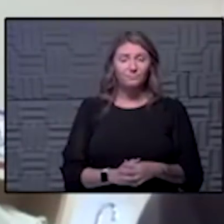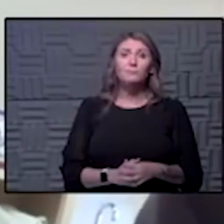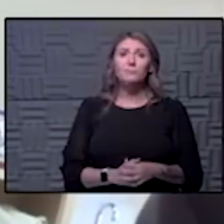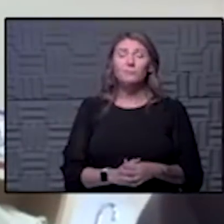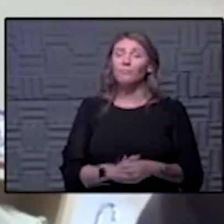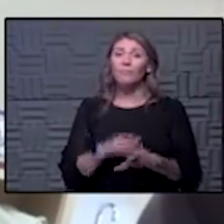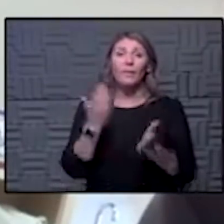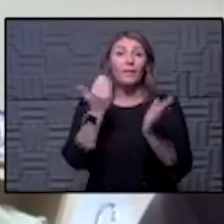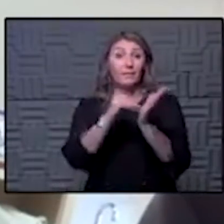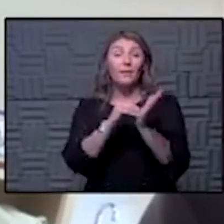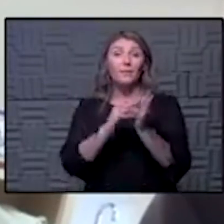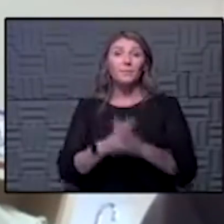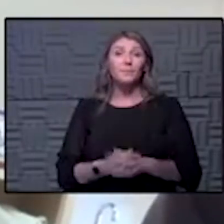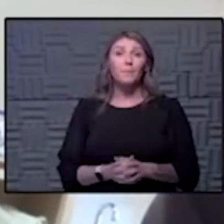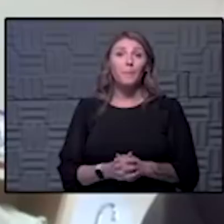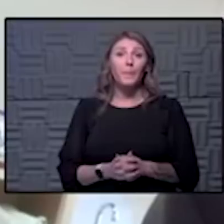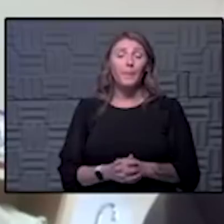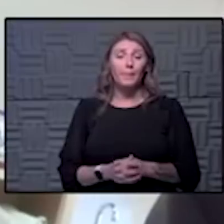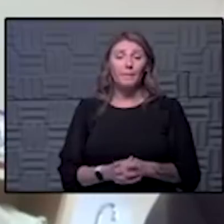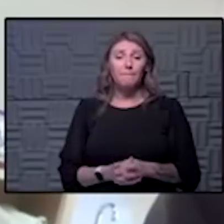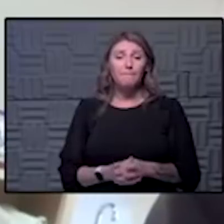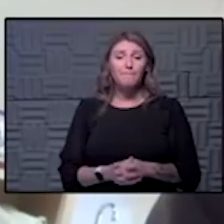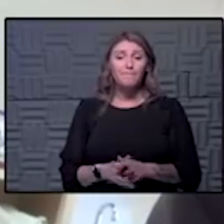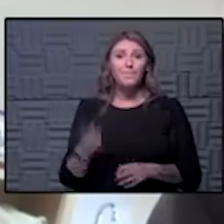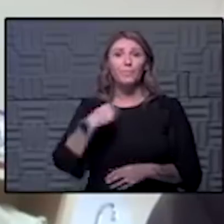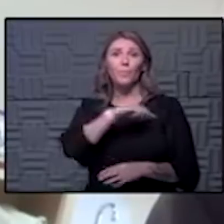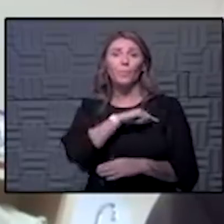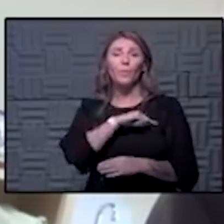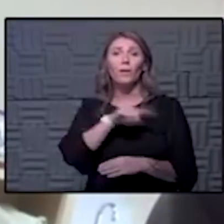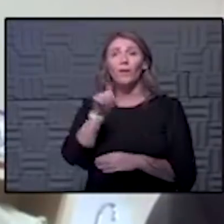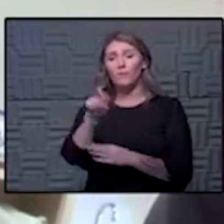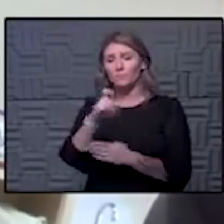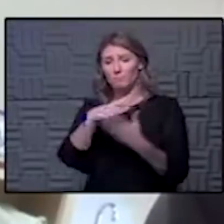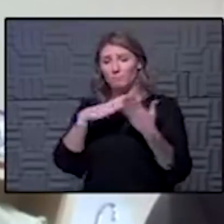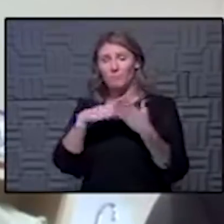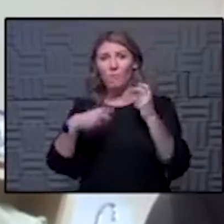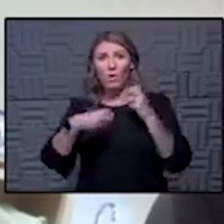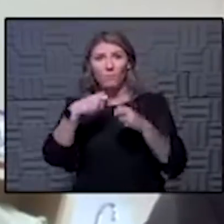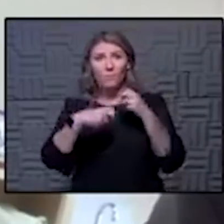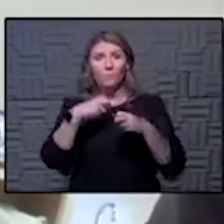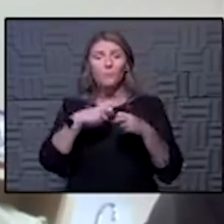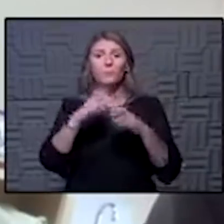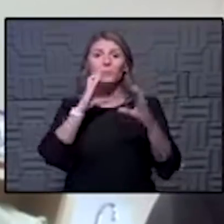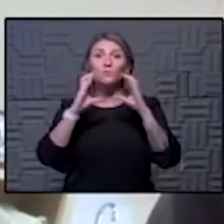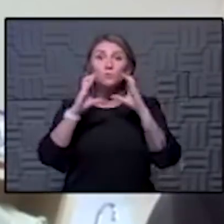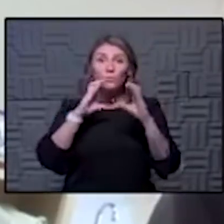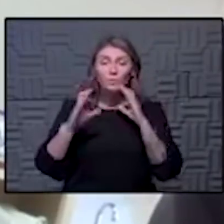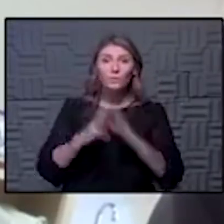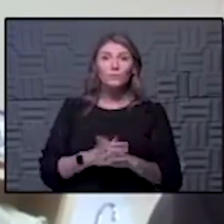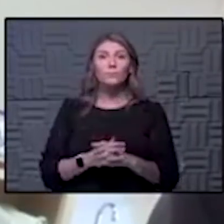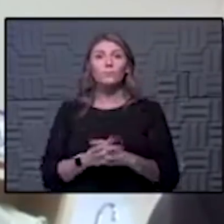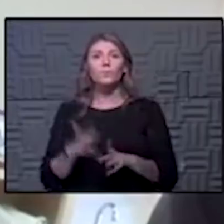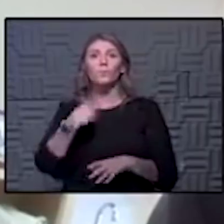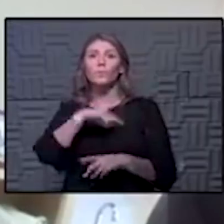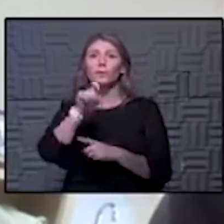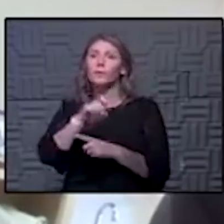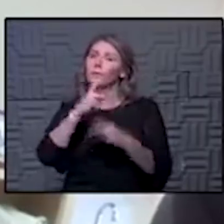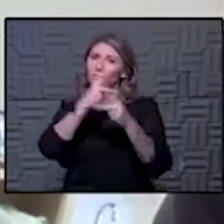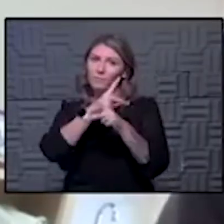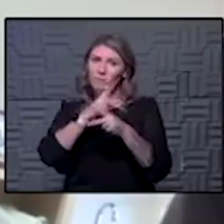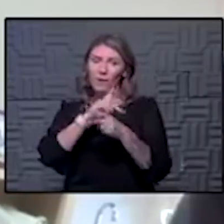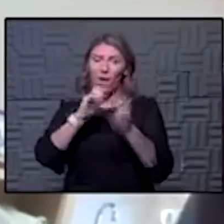Again, I think we have to, part of our problem is communications. We've got to figure out how to communicate